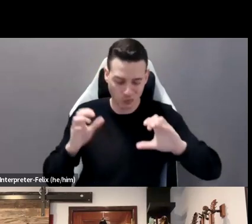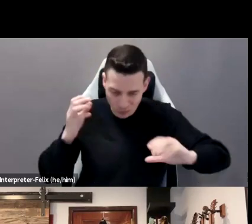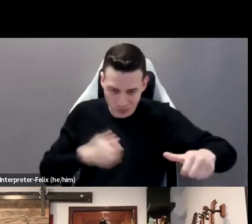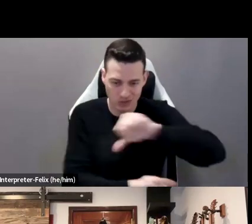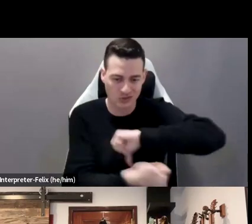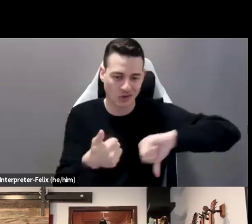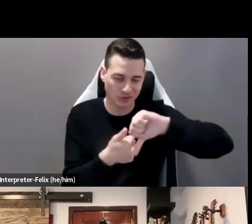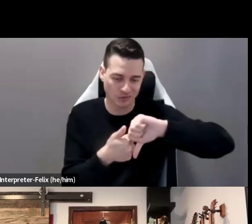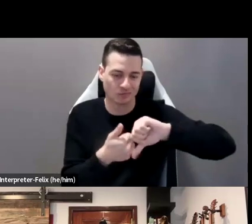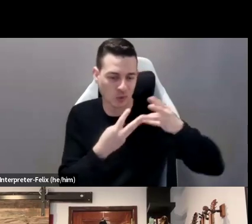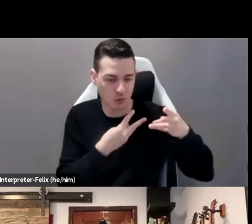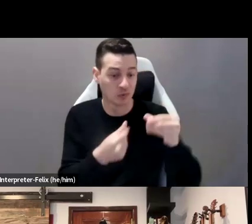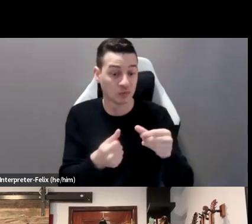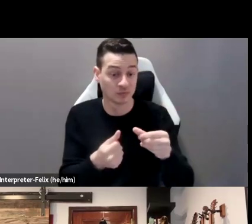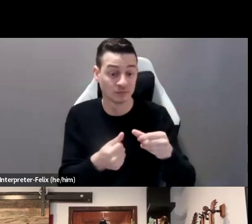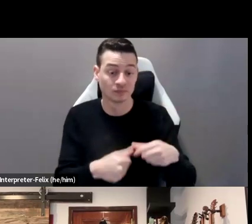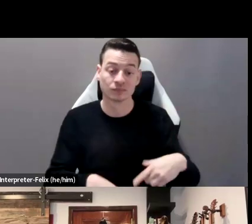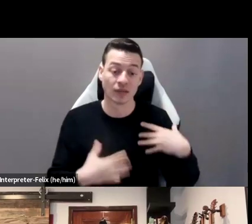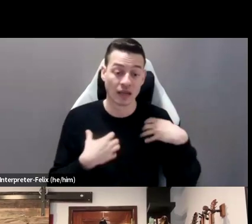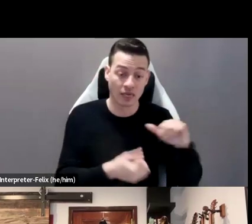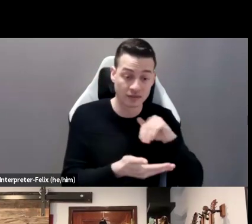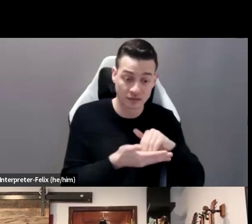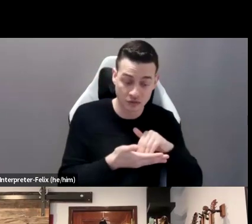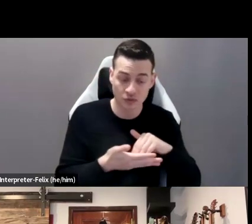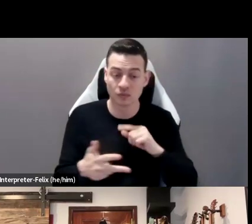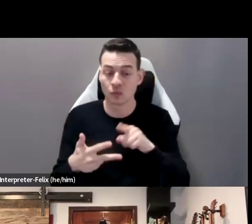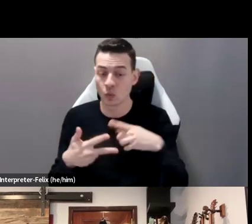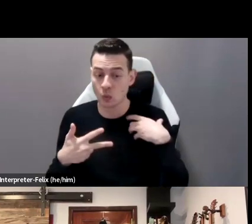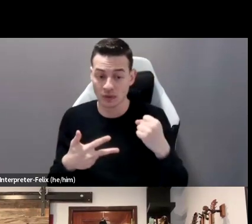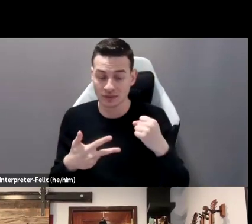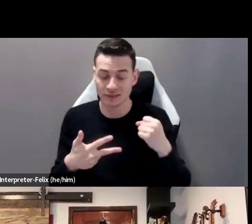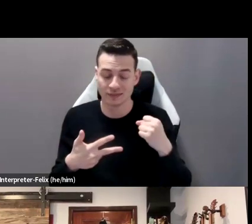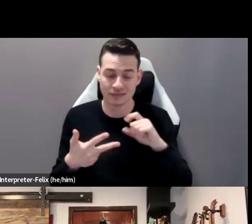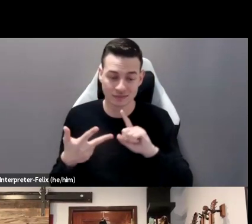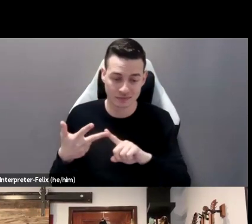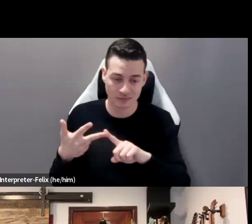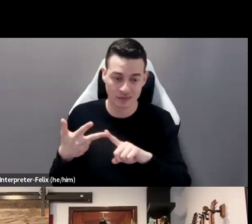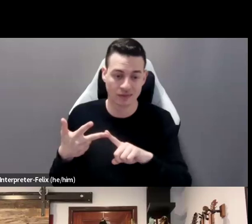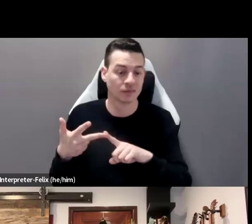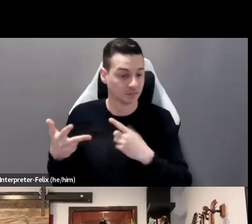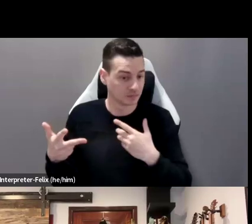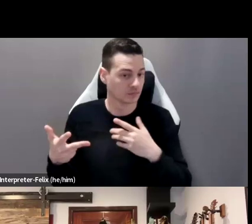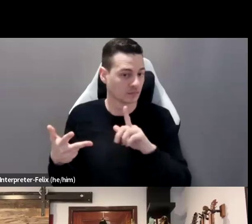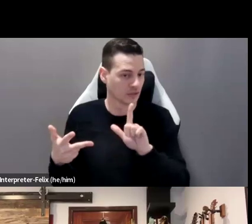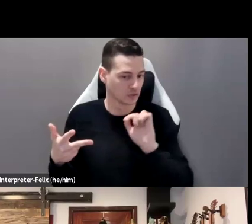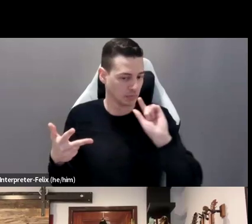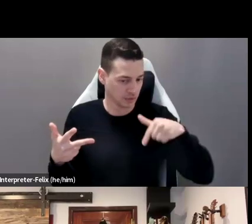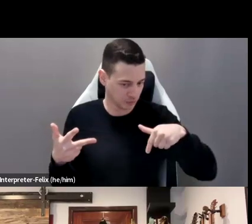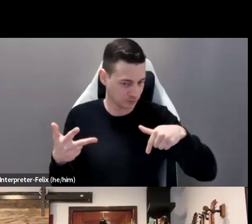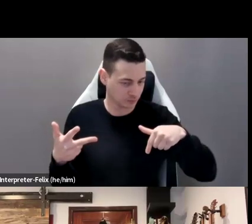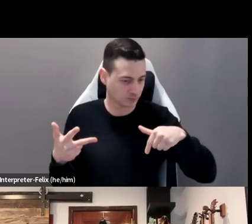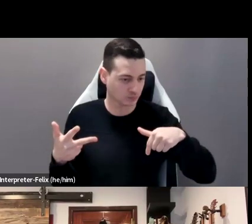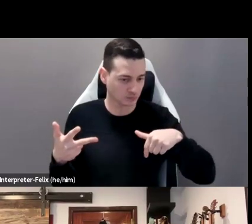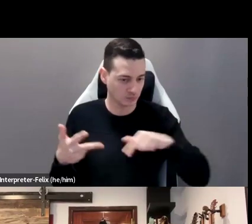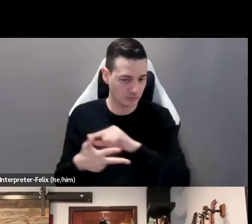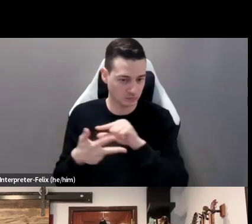one layer, health centers, another layer, wellness centers, sometimes those are the same, another layer. But some